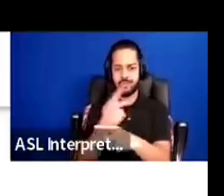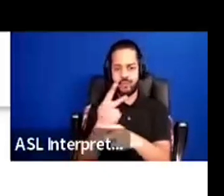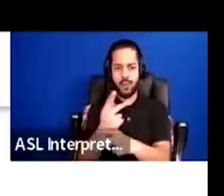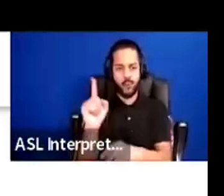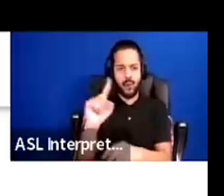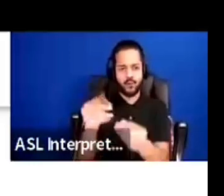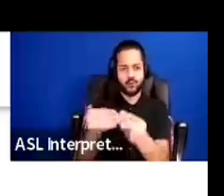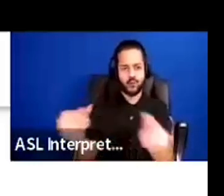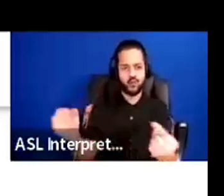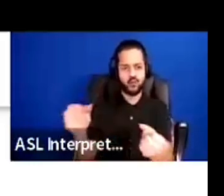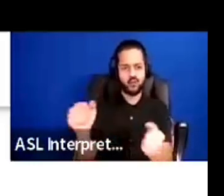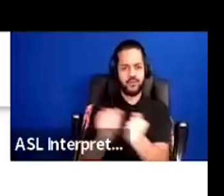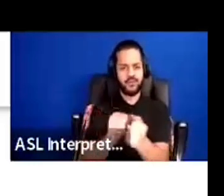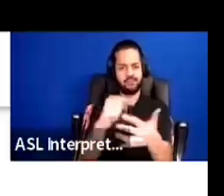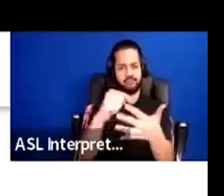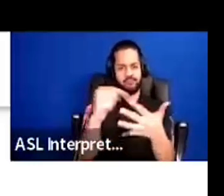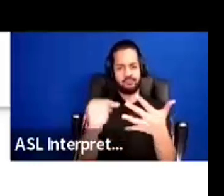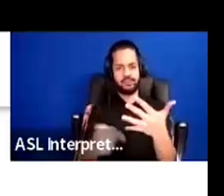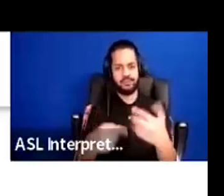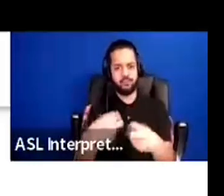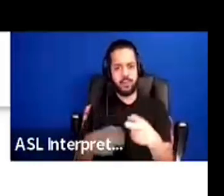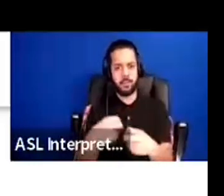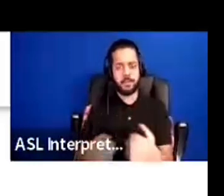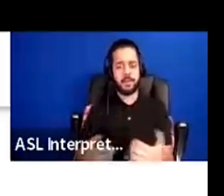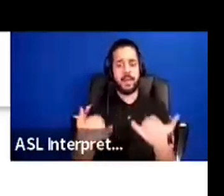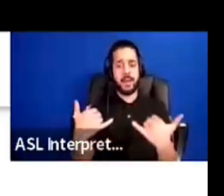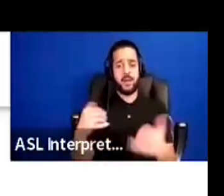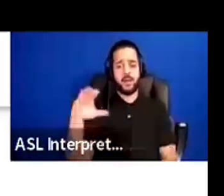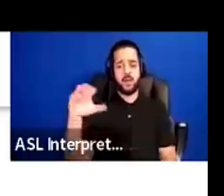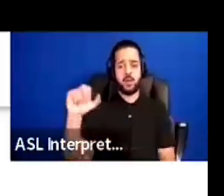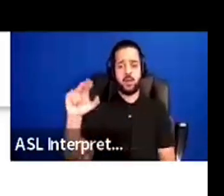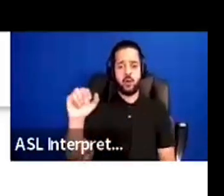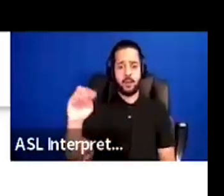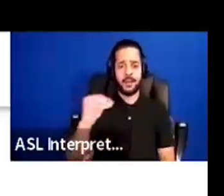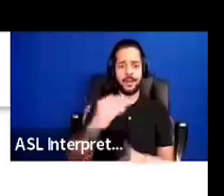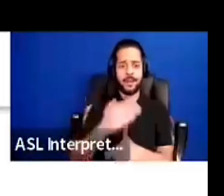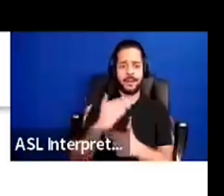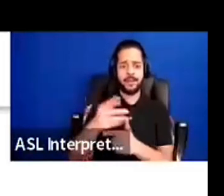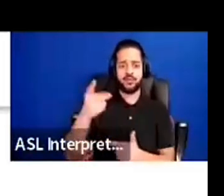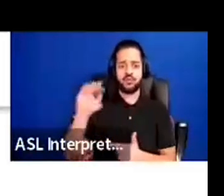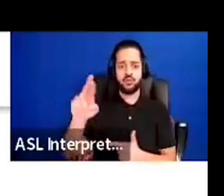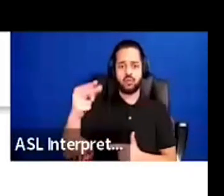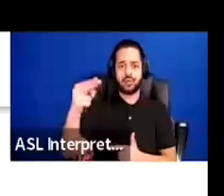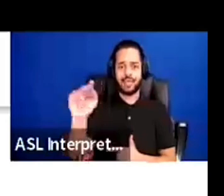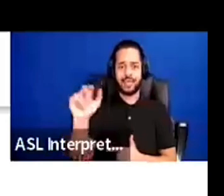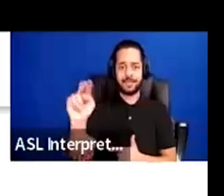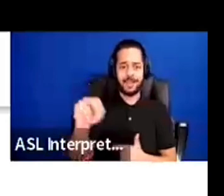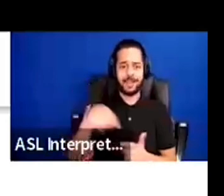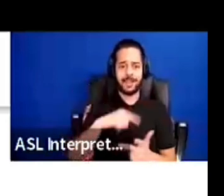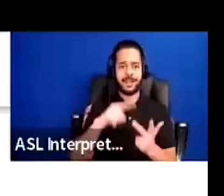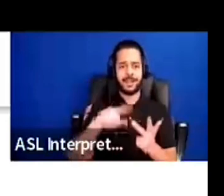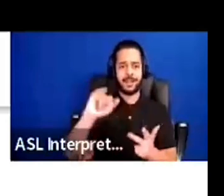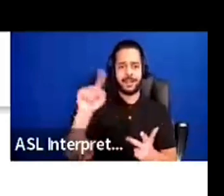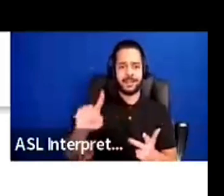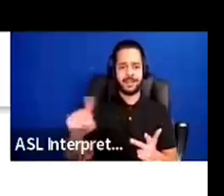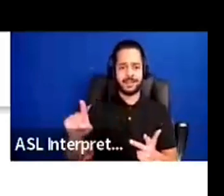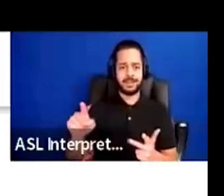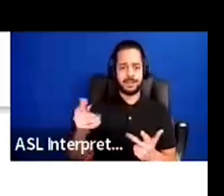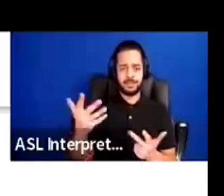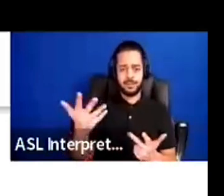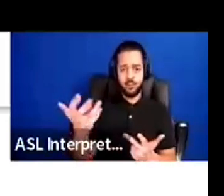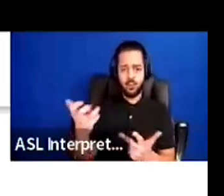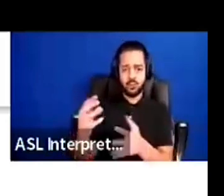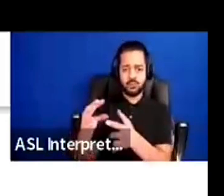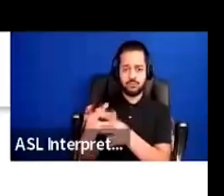With that, Carmen or Dr. Hickman or Liz, anything else folks want to share as a